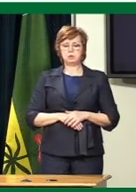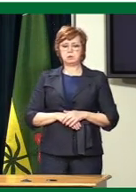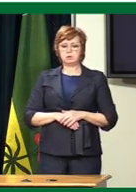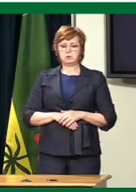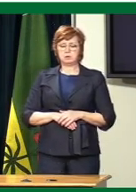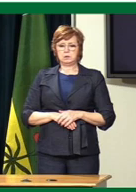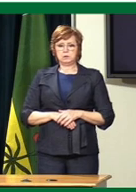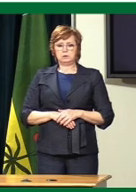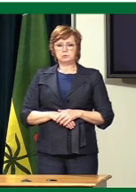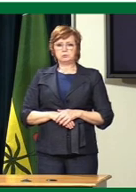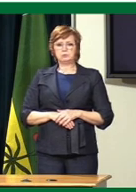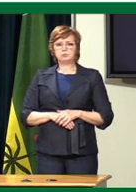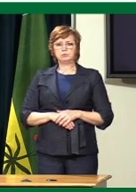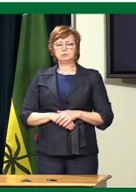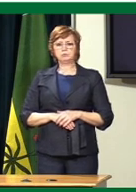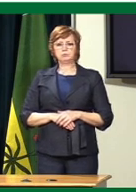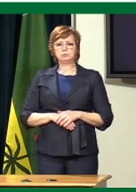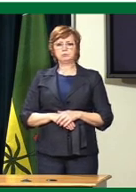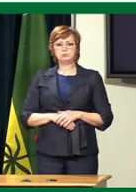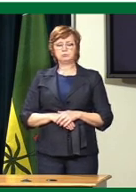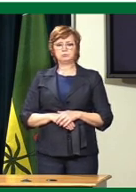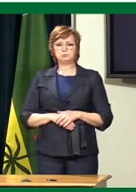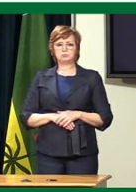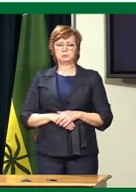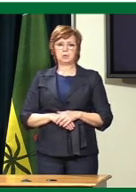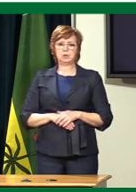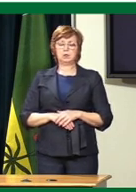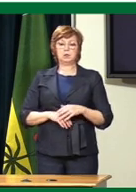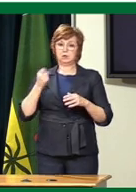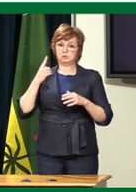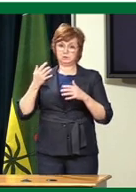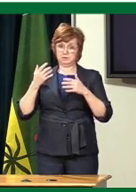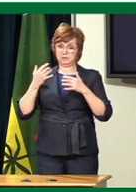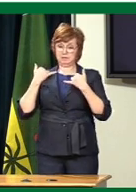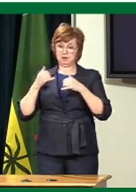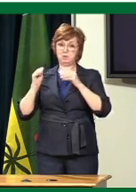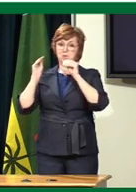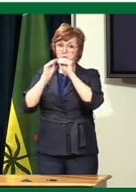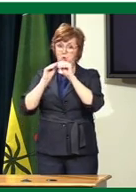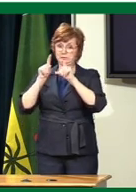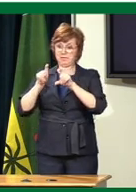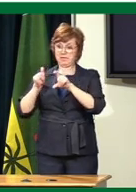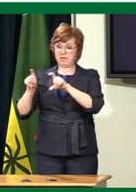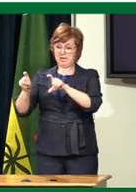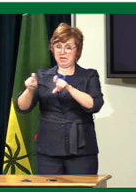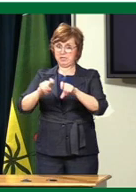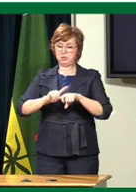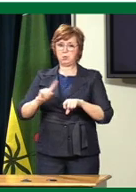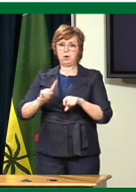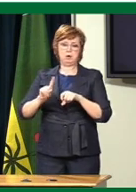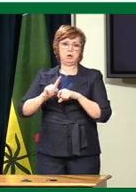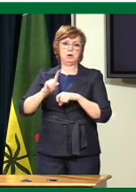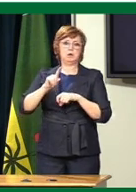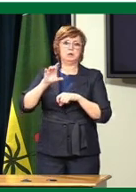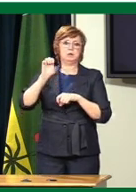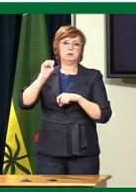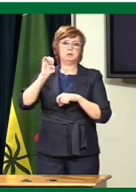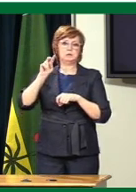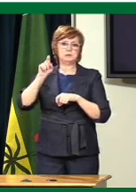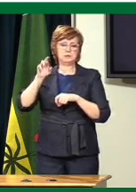enhanced testing, for example, in long-term care facilities, personal care homes, corrections. So sometimes when you do enhanced testing as part of an